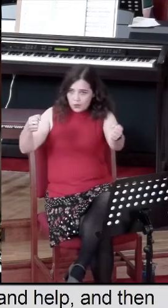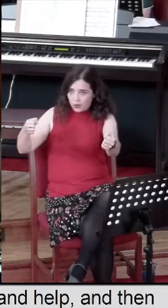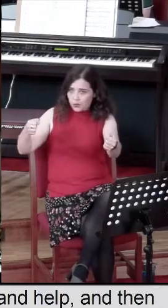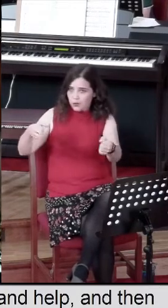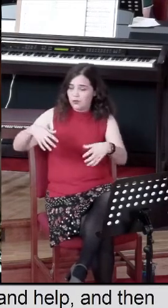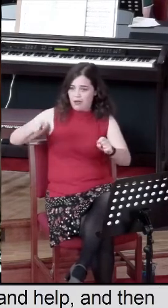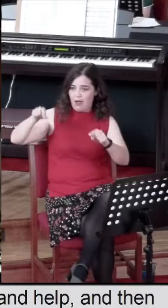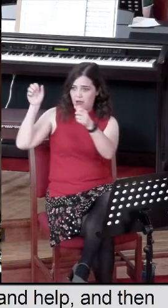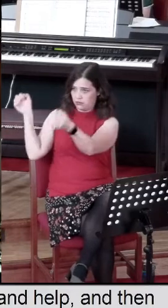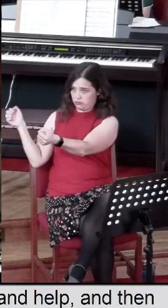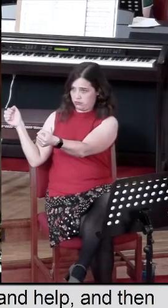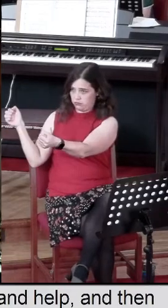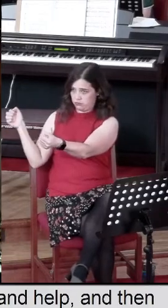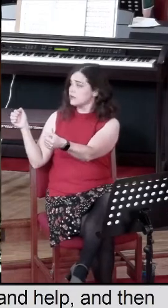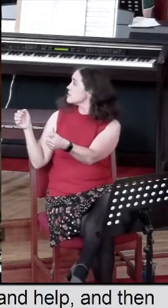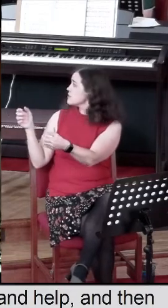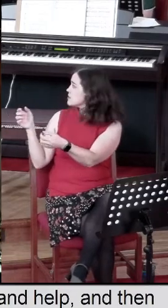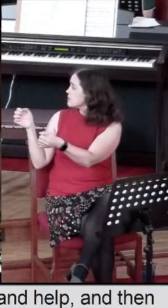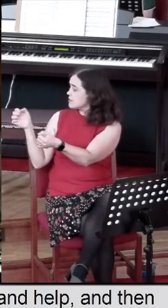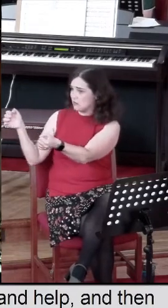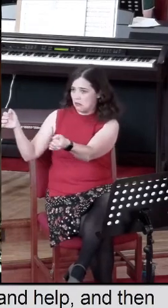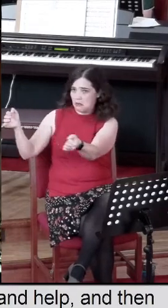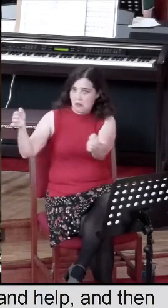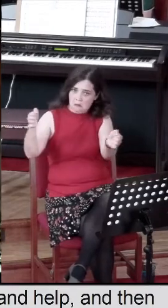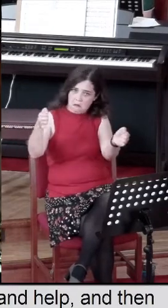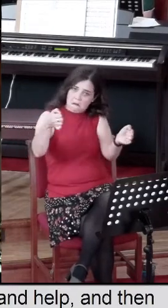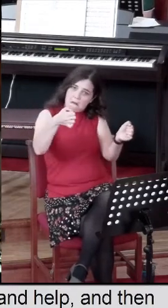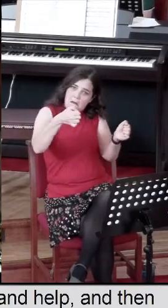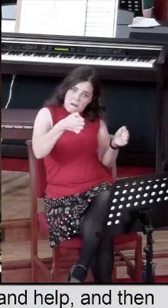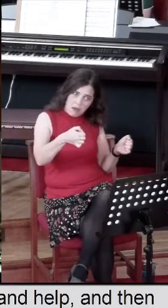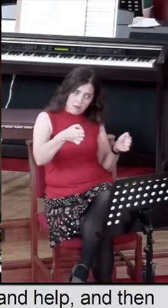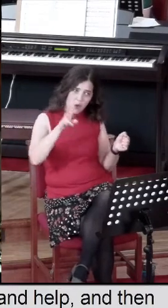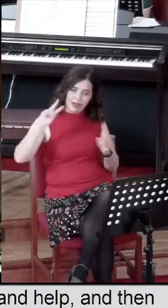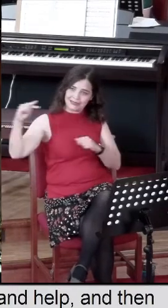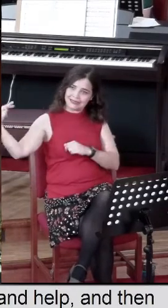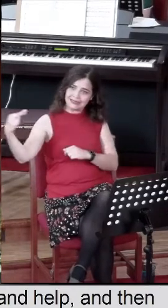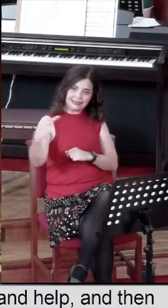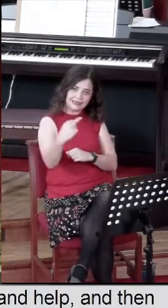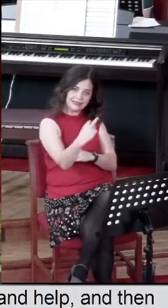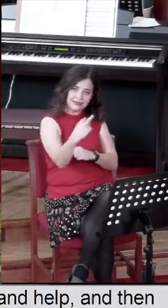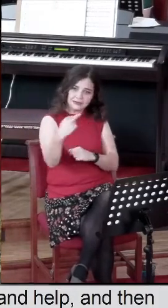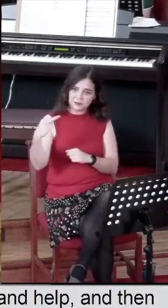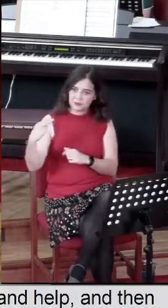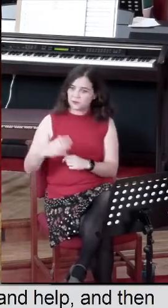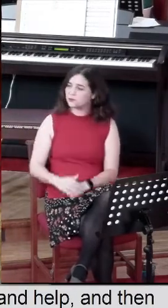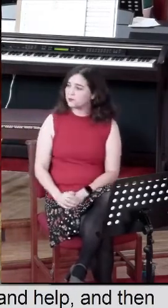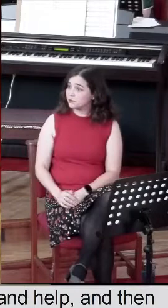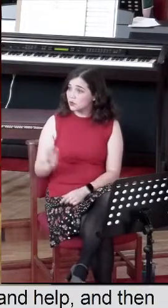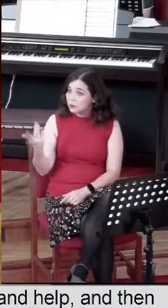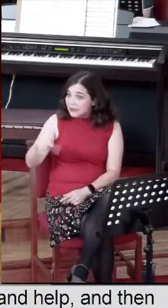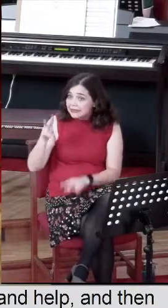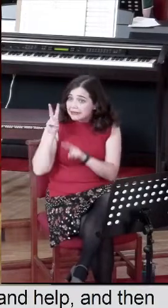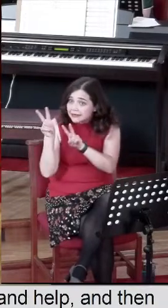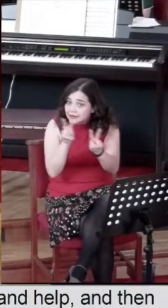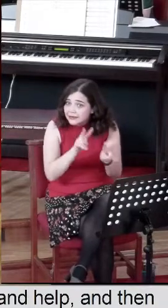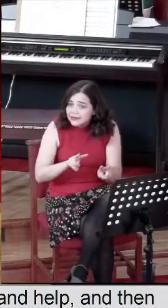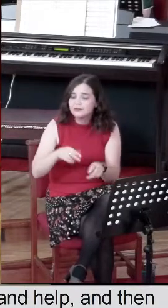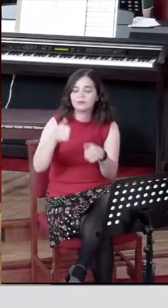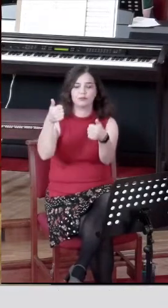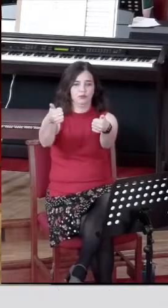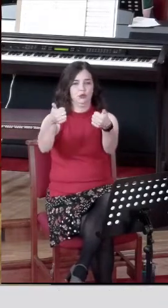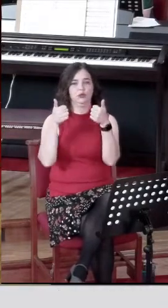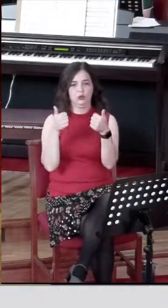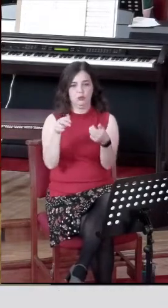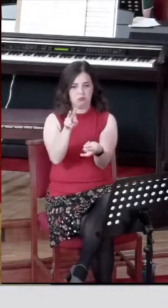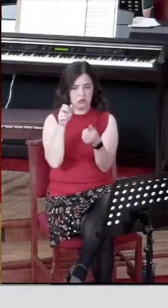here. Everybody can see. Now turn right round so everybody can see. Everybody see? Good.